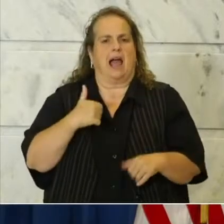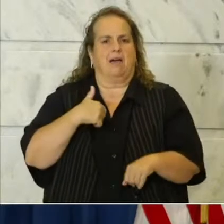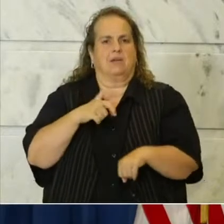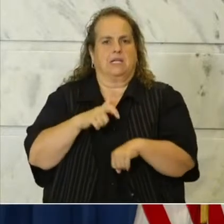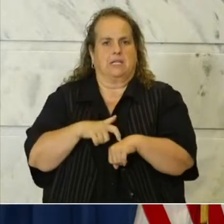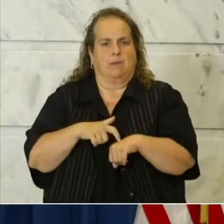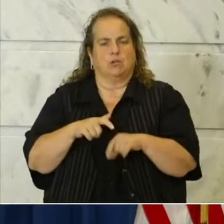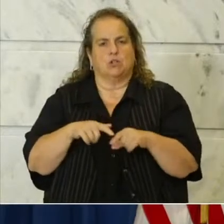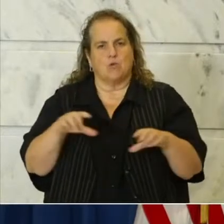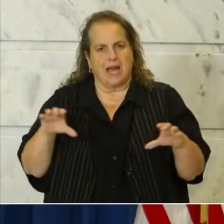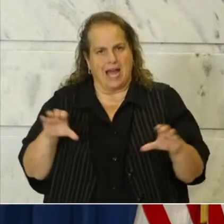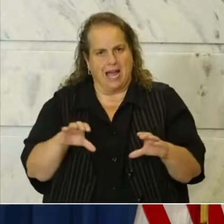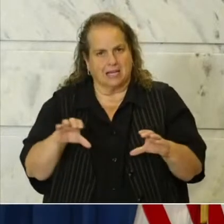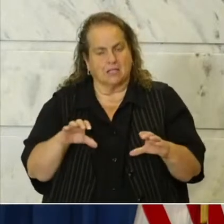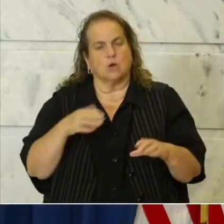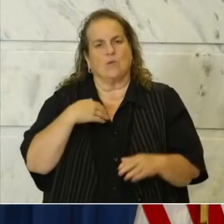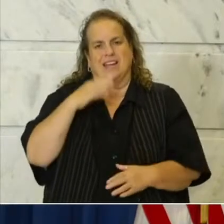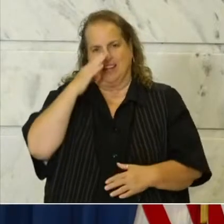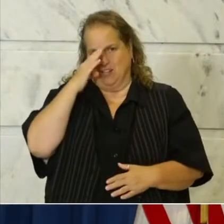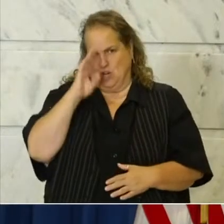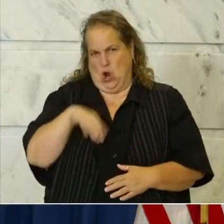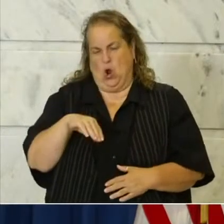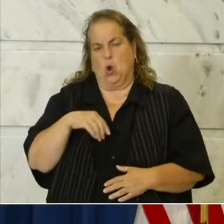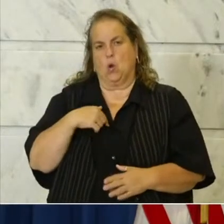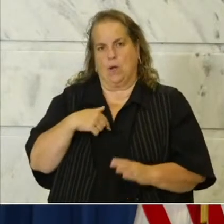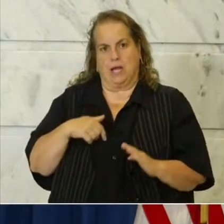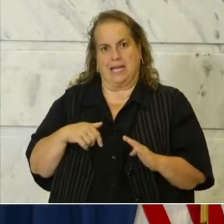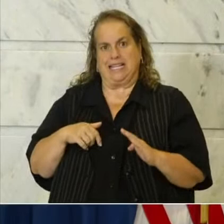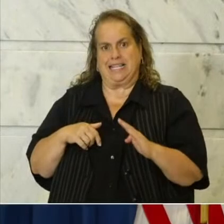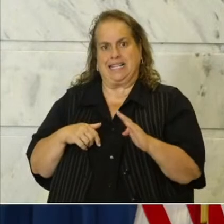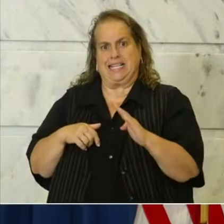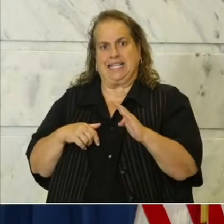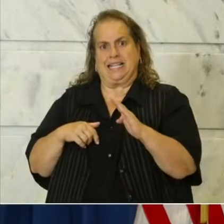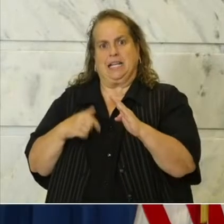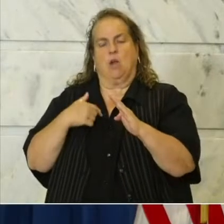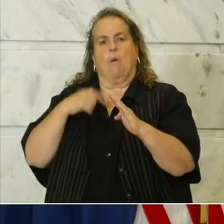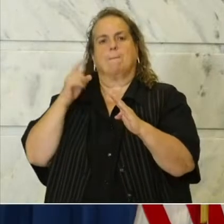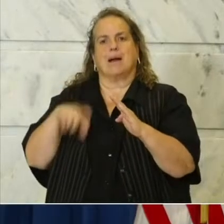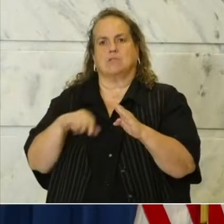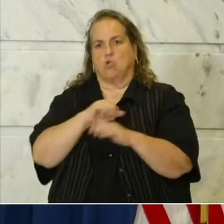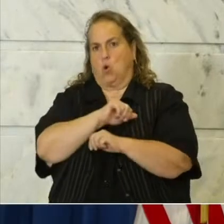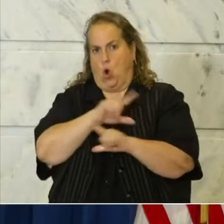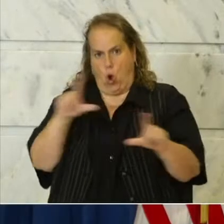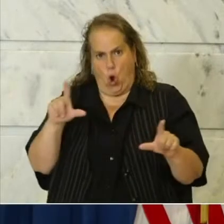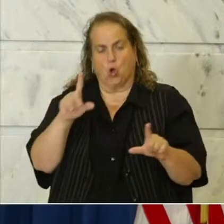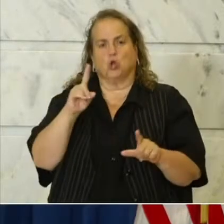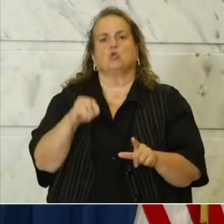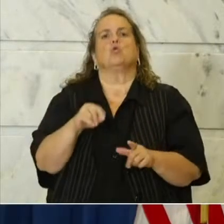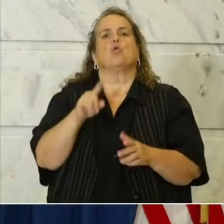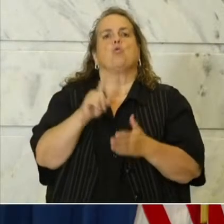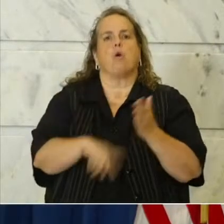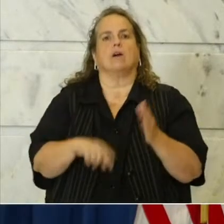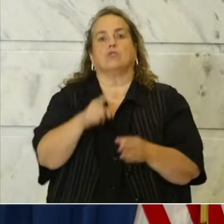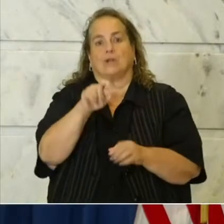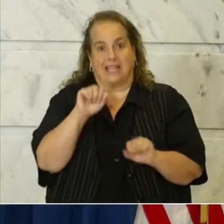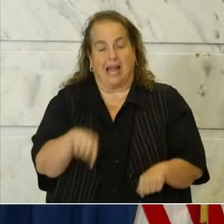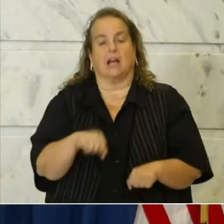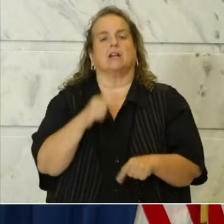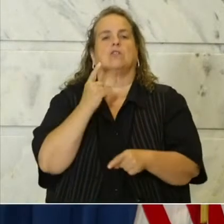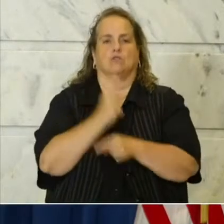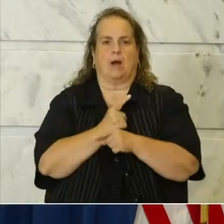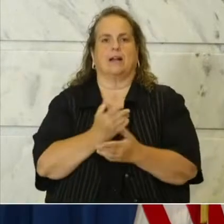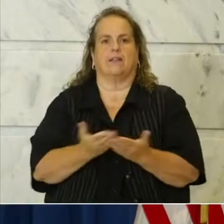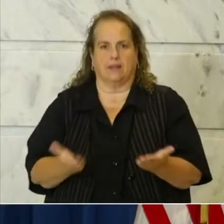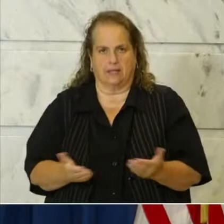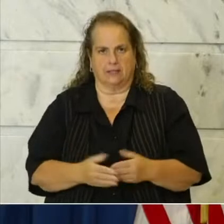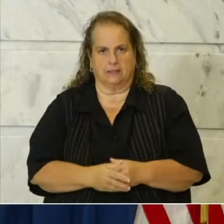that we are on that trajectory, we are on that path without everybody buying in and doing the right thing.